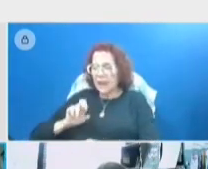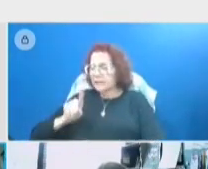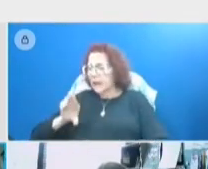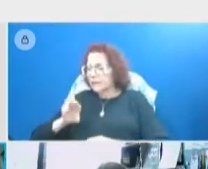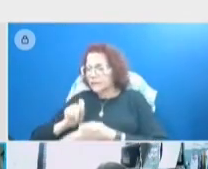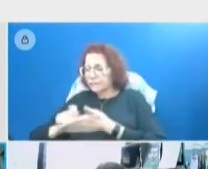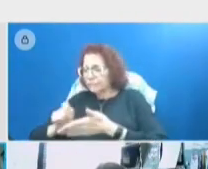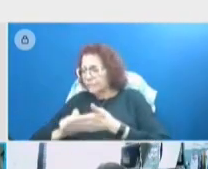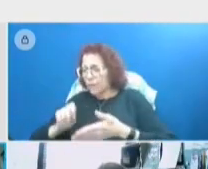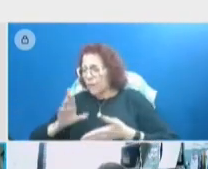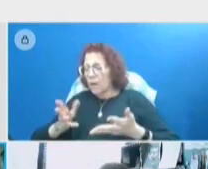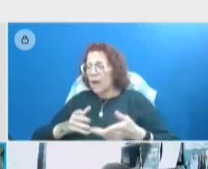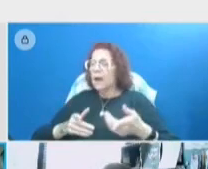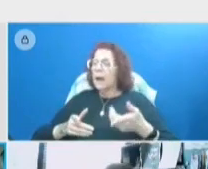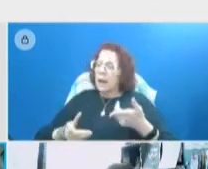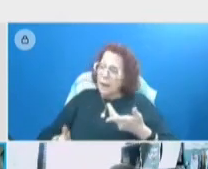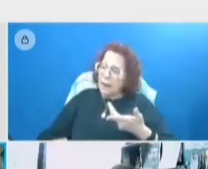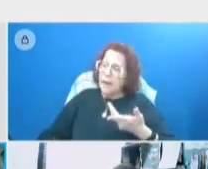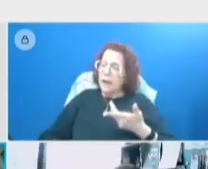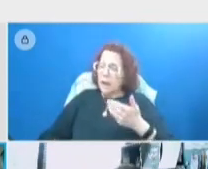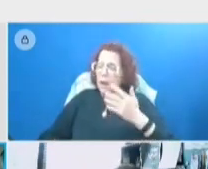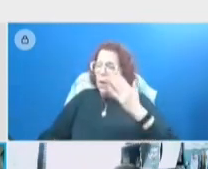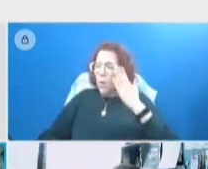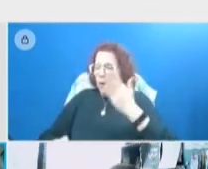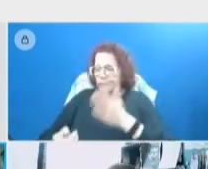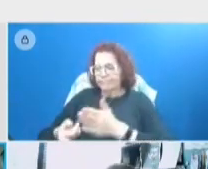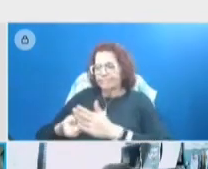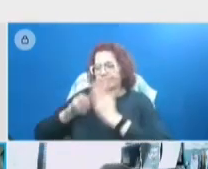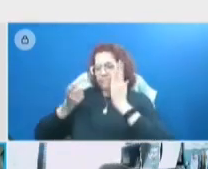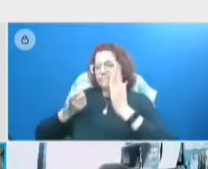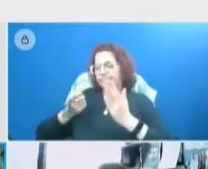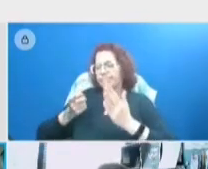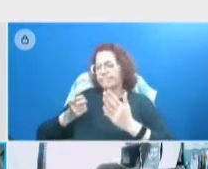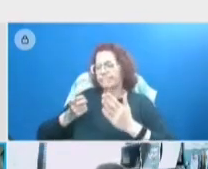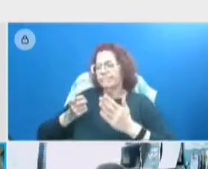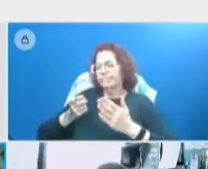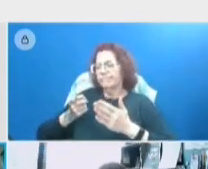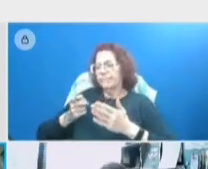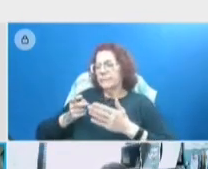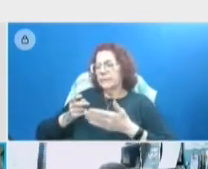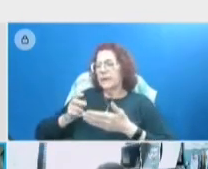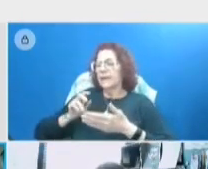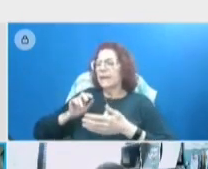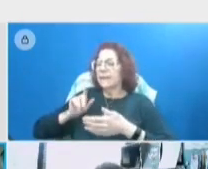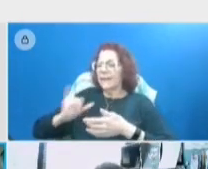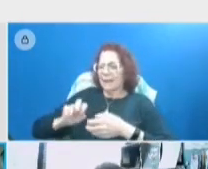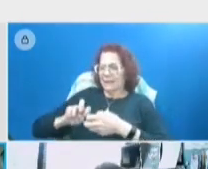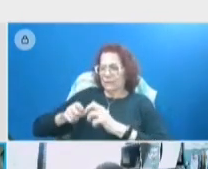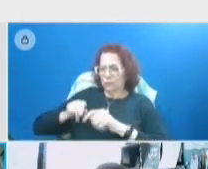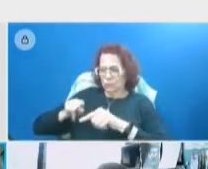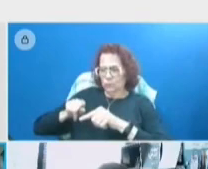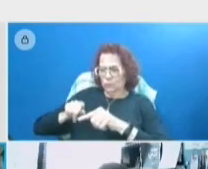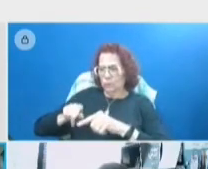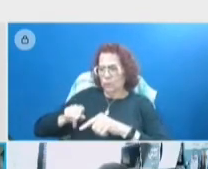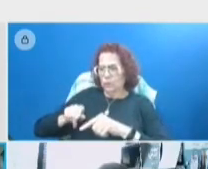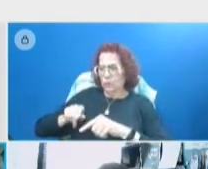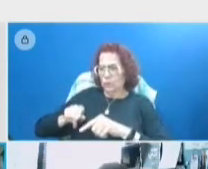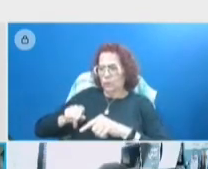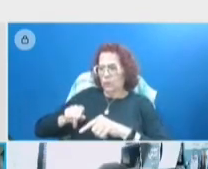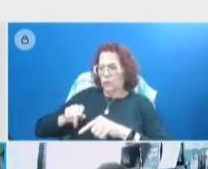an attestation that the health related exigency arose on or after the day before the